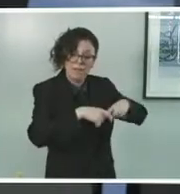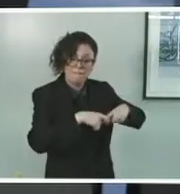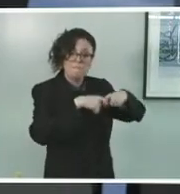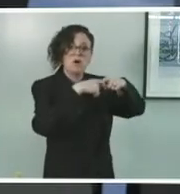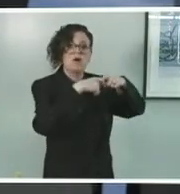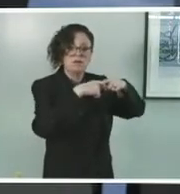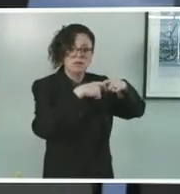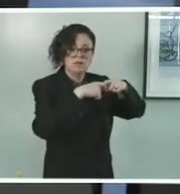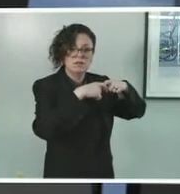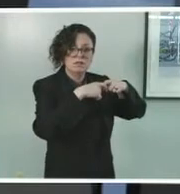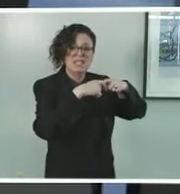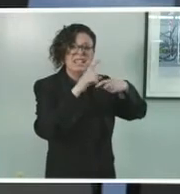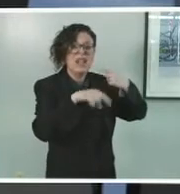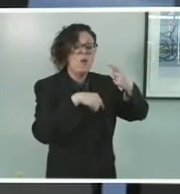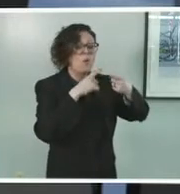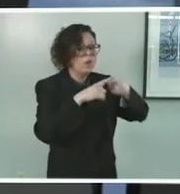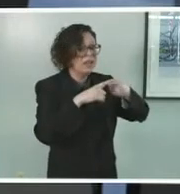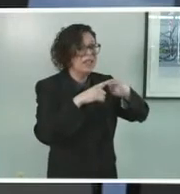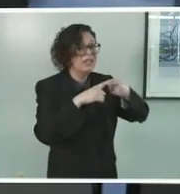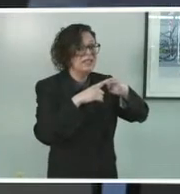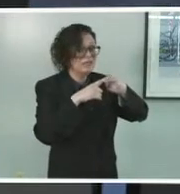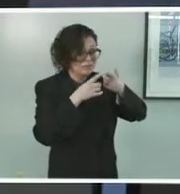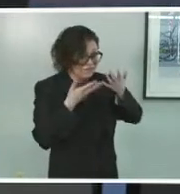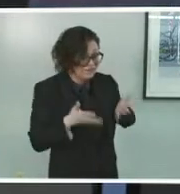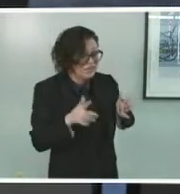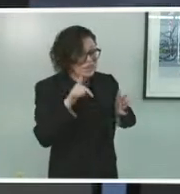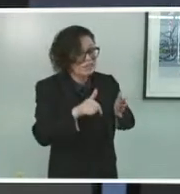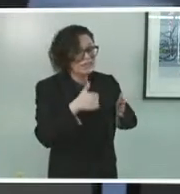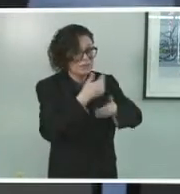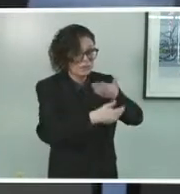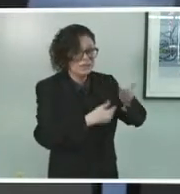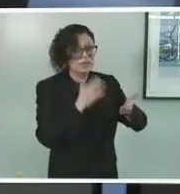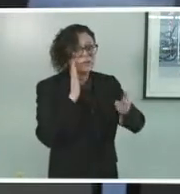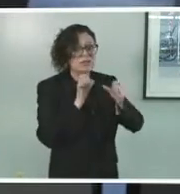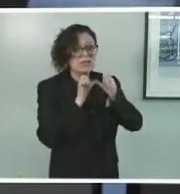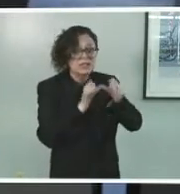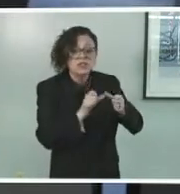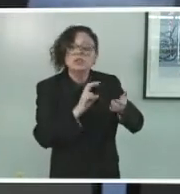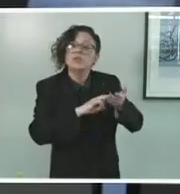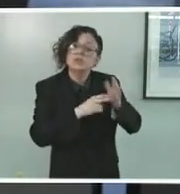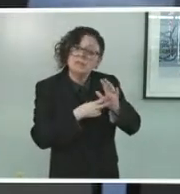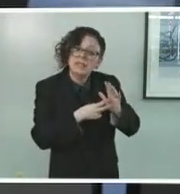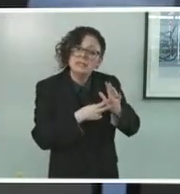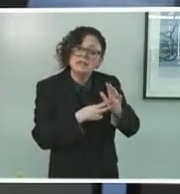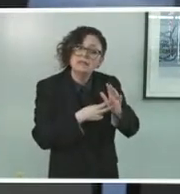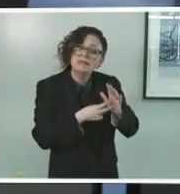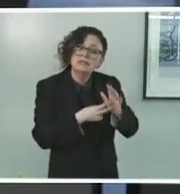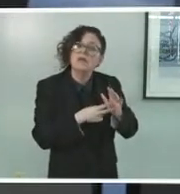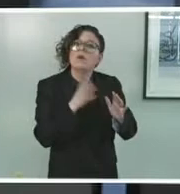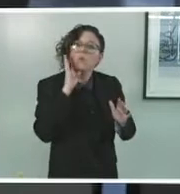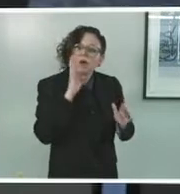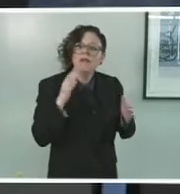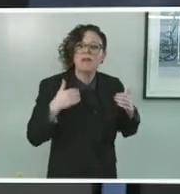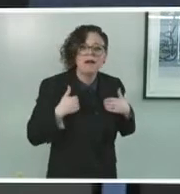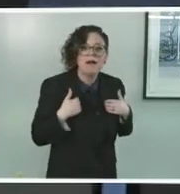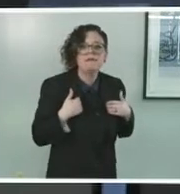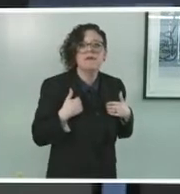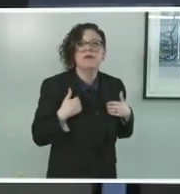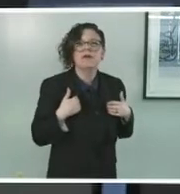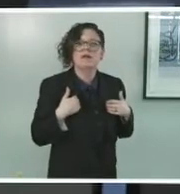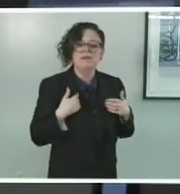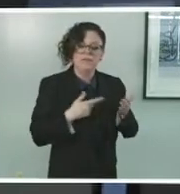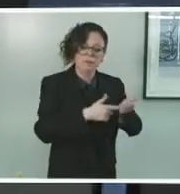through this, the process will continue. That means that you're entitled to notice. You're entitled to all the requirements that